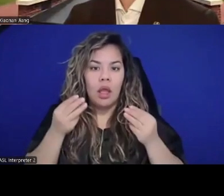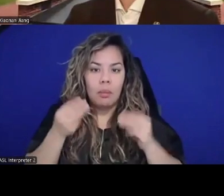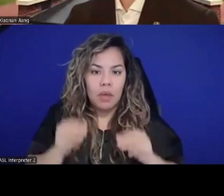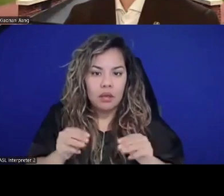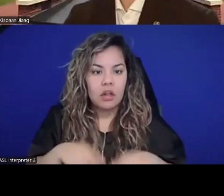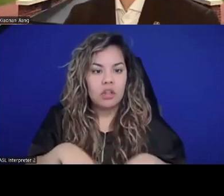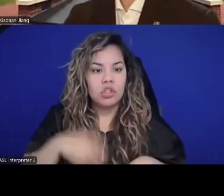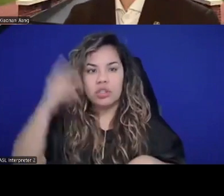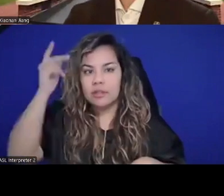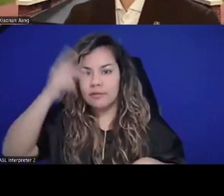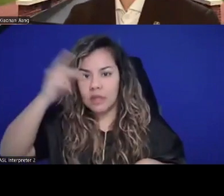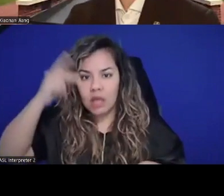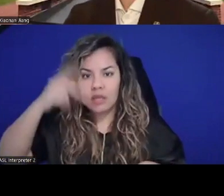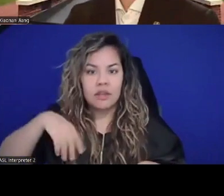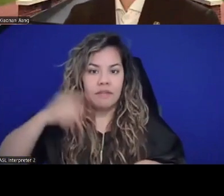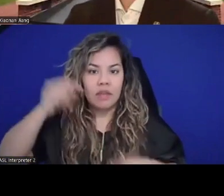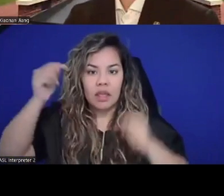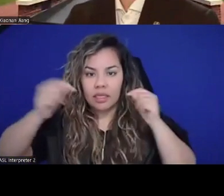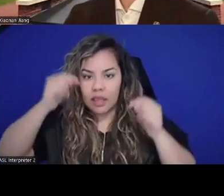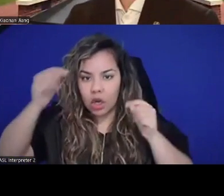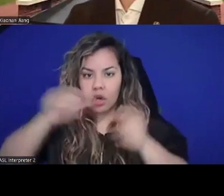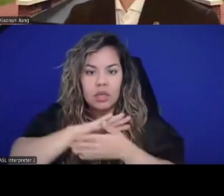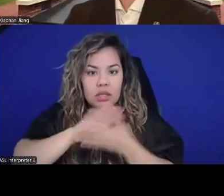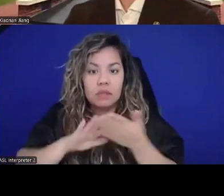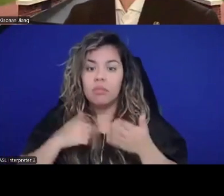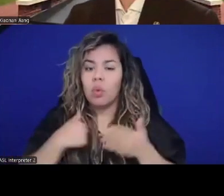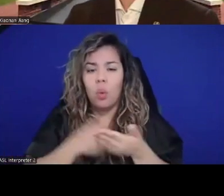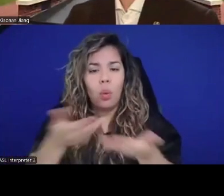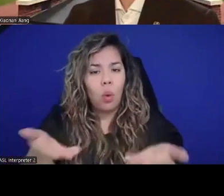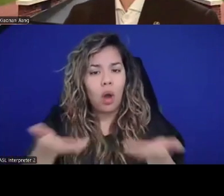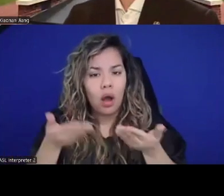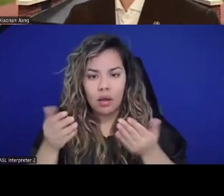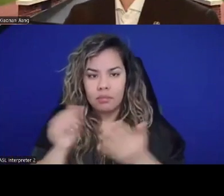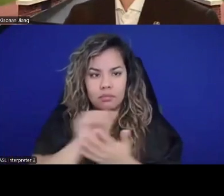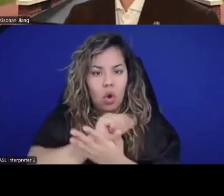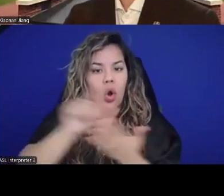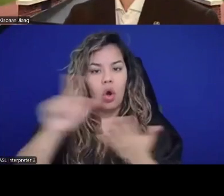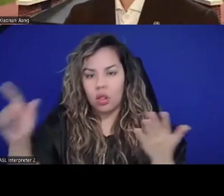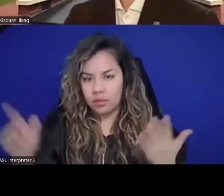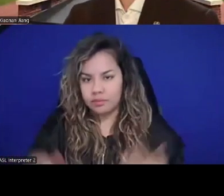and theories. We welcome all of those.